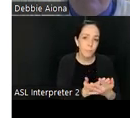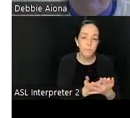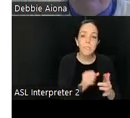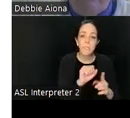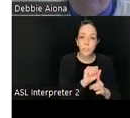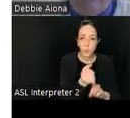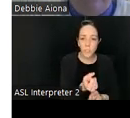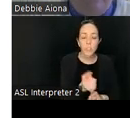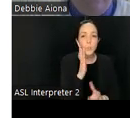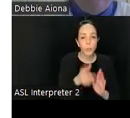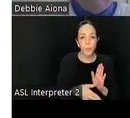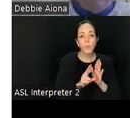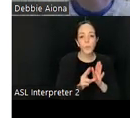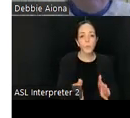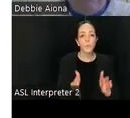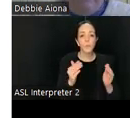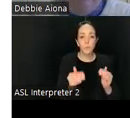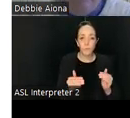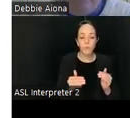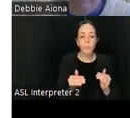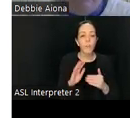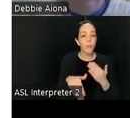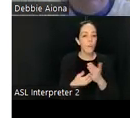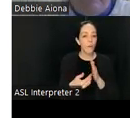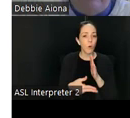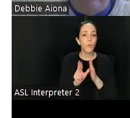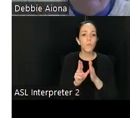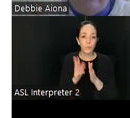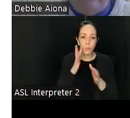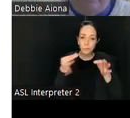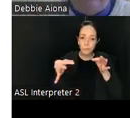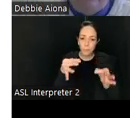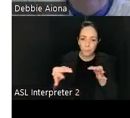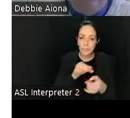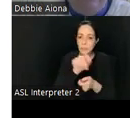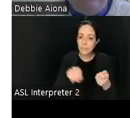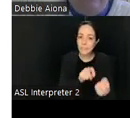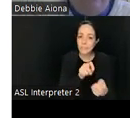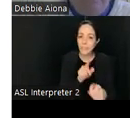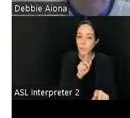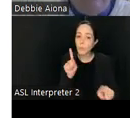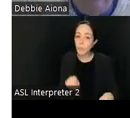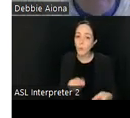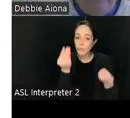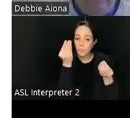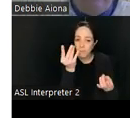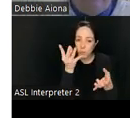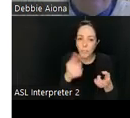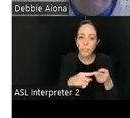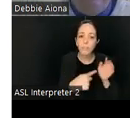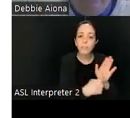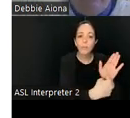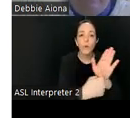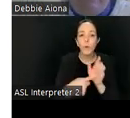in periodic reports available to the public and include case and investigative summaries, policy